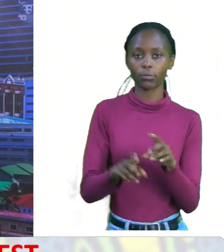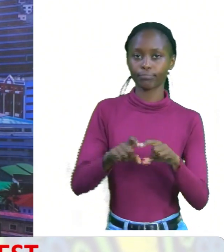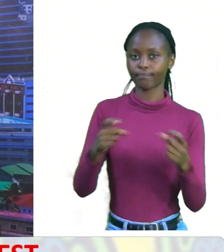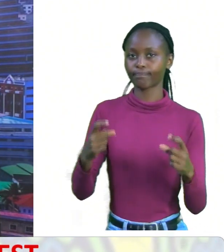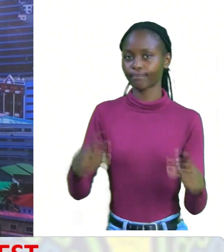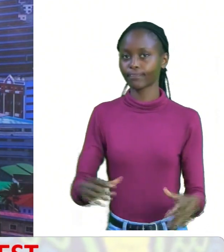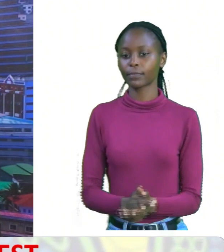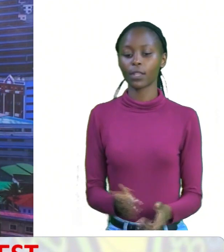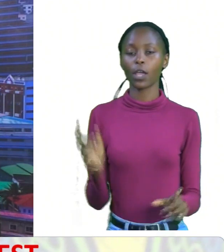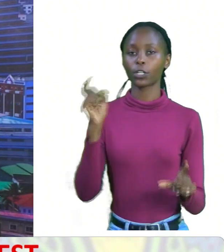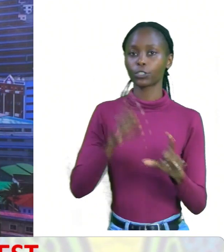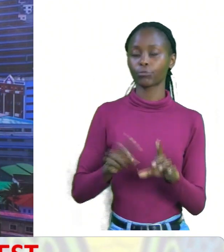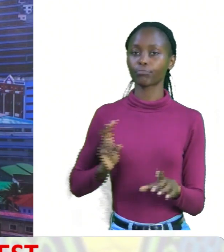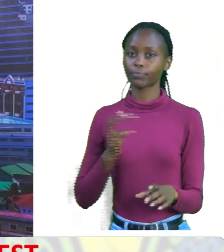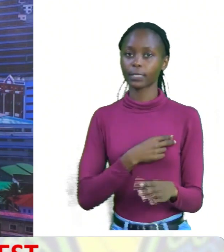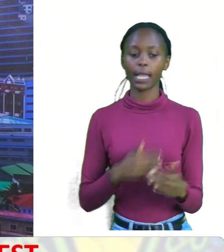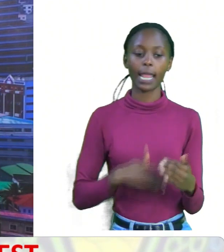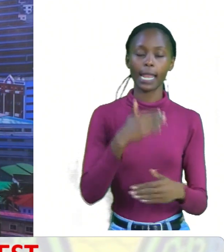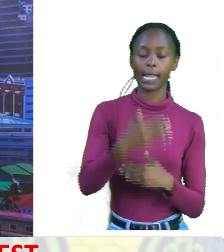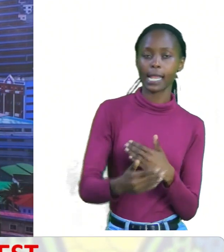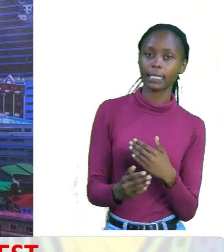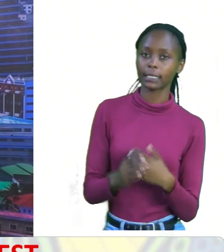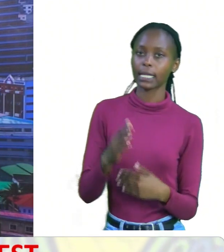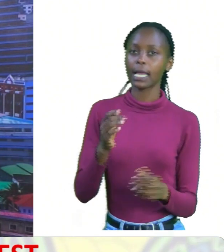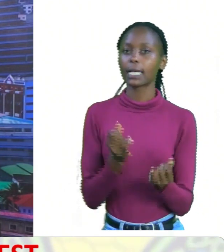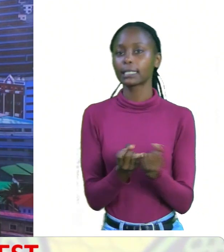join us next time, next Saturday from 10 p.m.